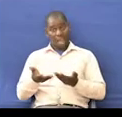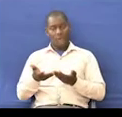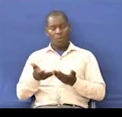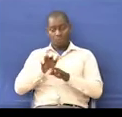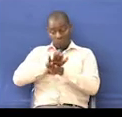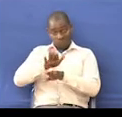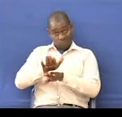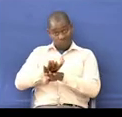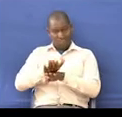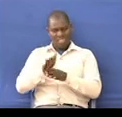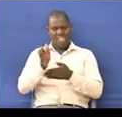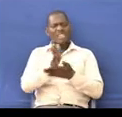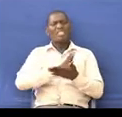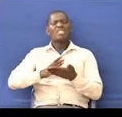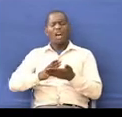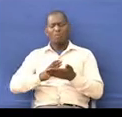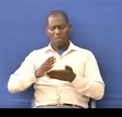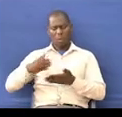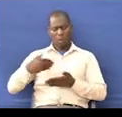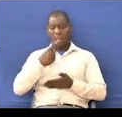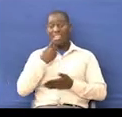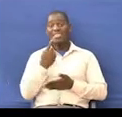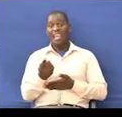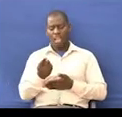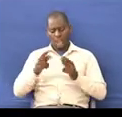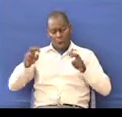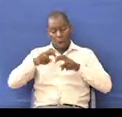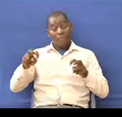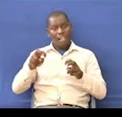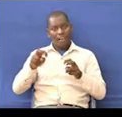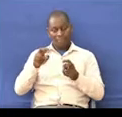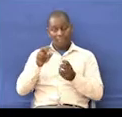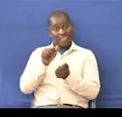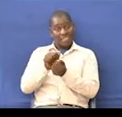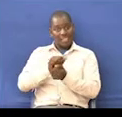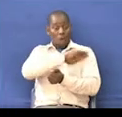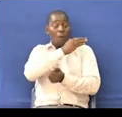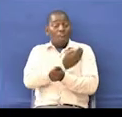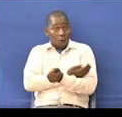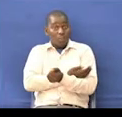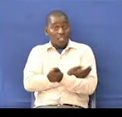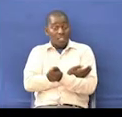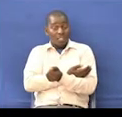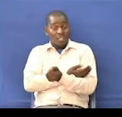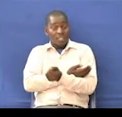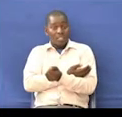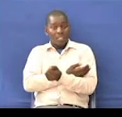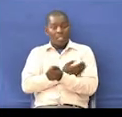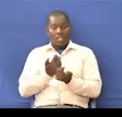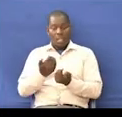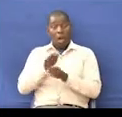demonstrate some of what we said, that we observe the effects of force. Once we're saying about the